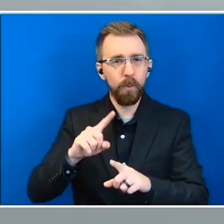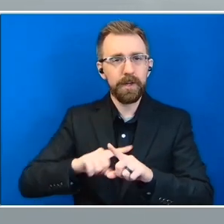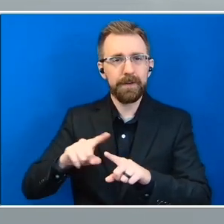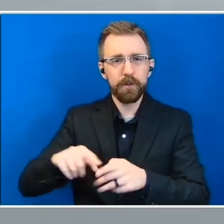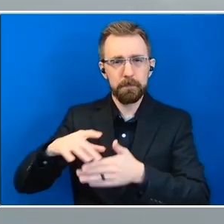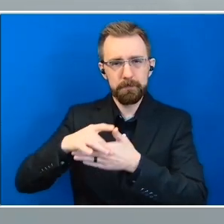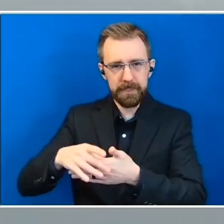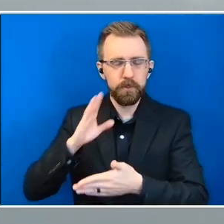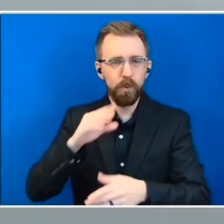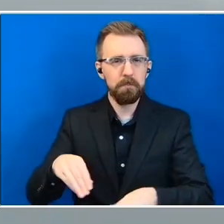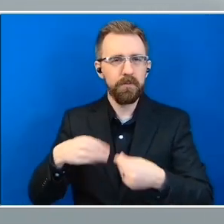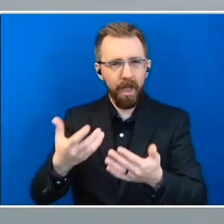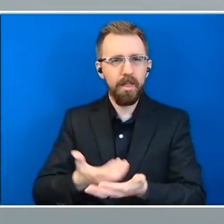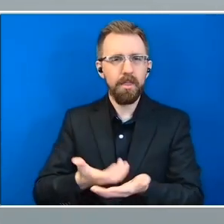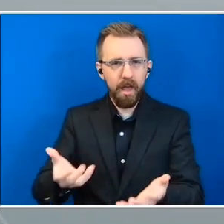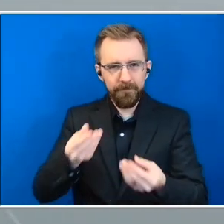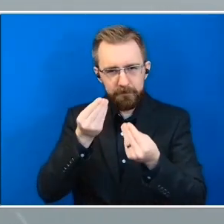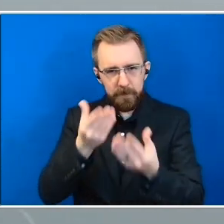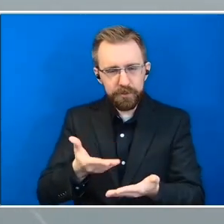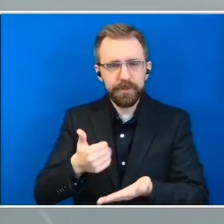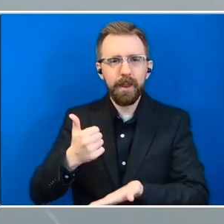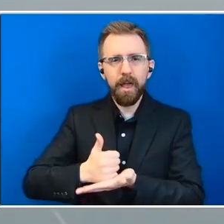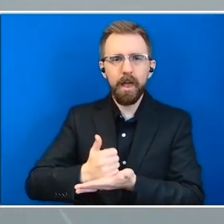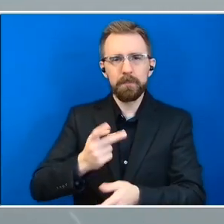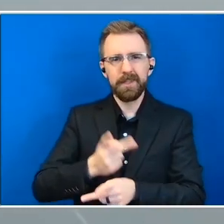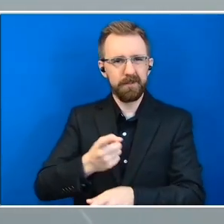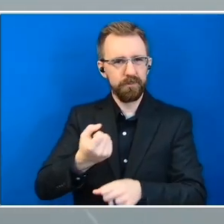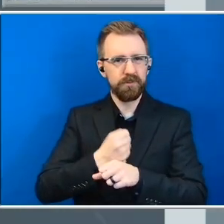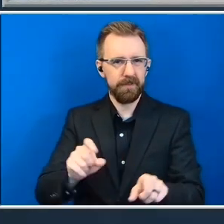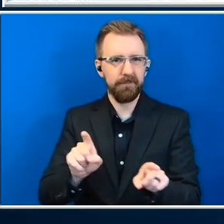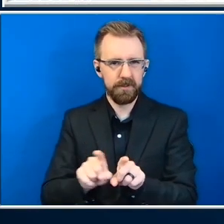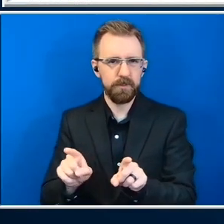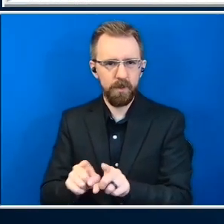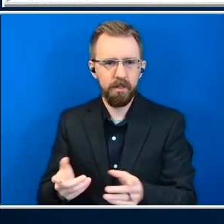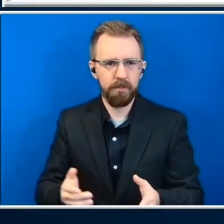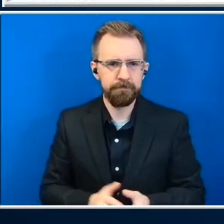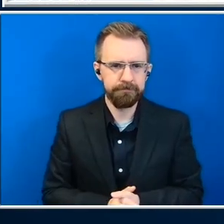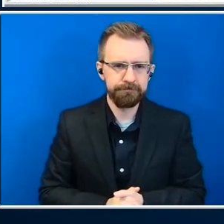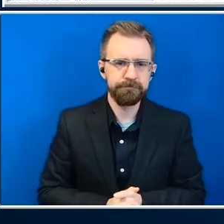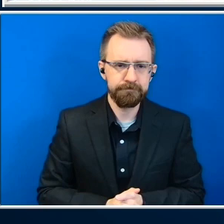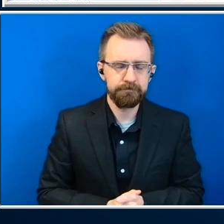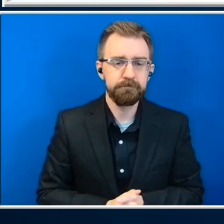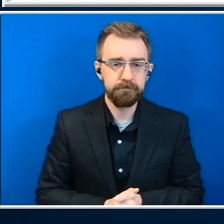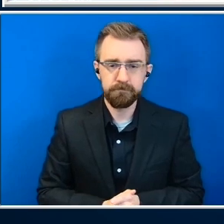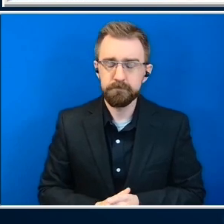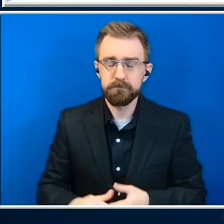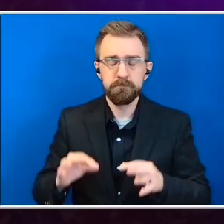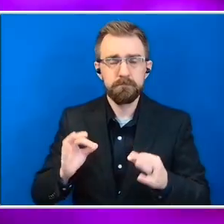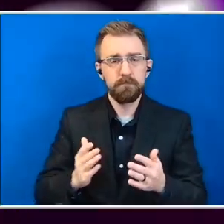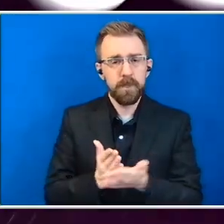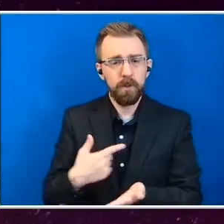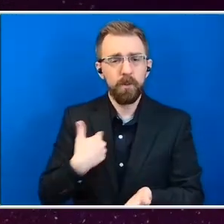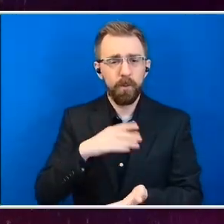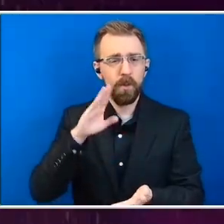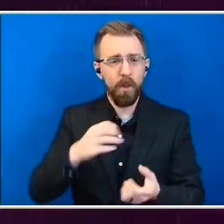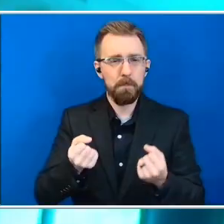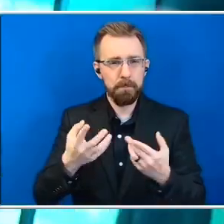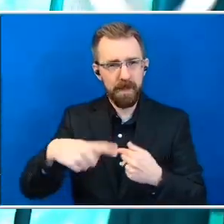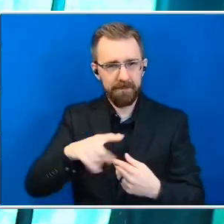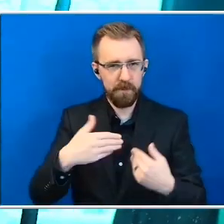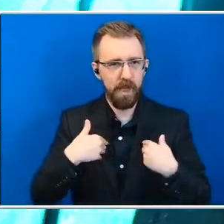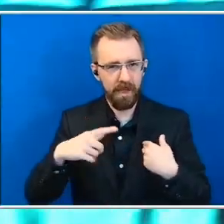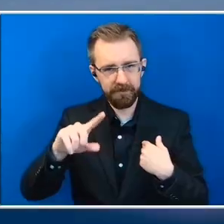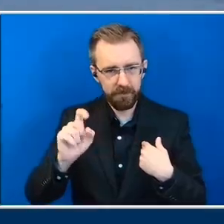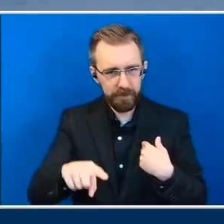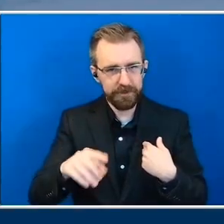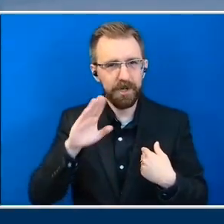lot of information and help keep you safe as well. All right. Well, we know many of you have questions, and I know Alexis will run a